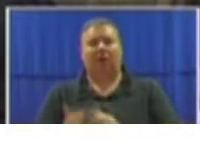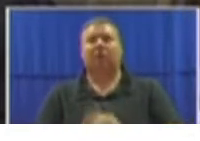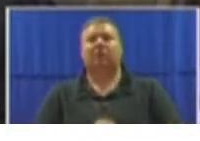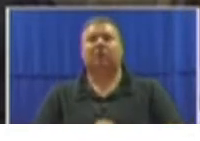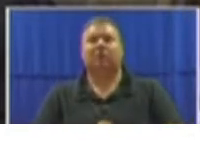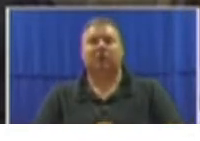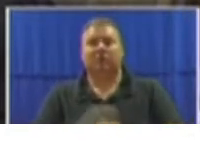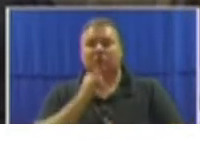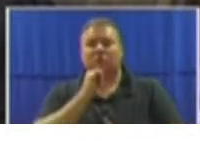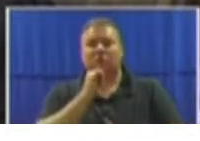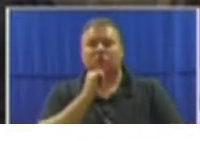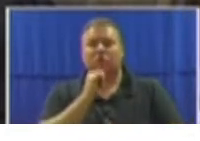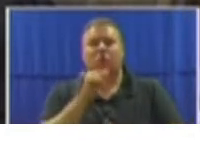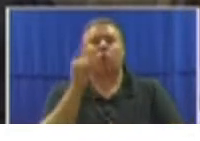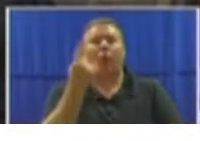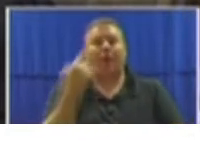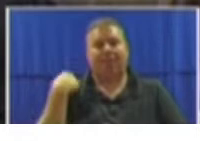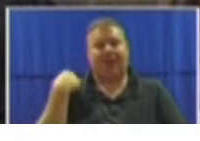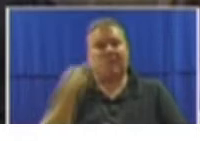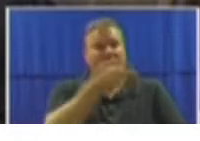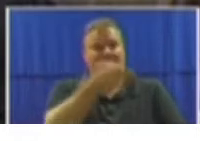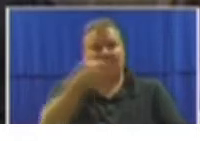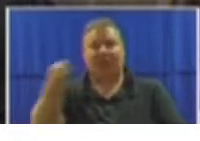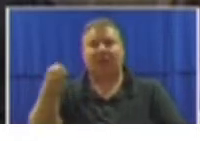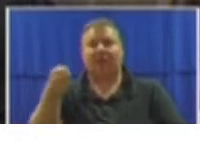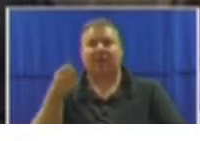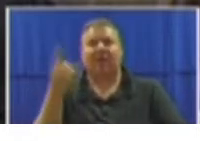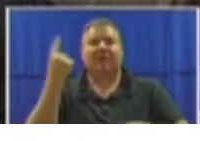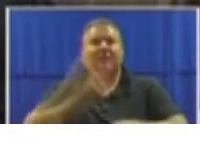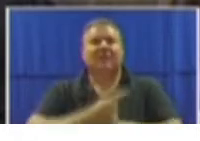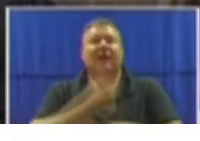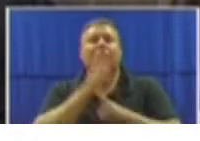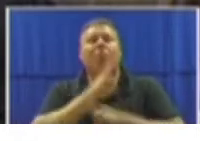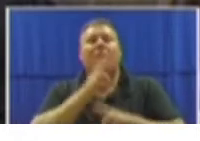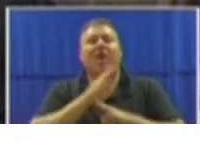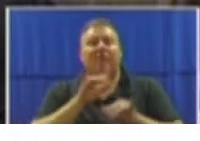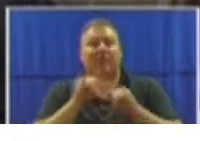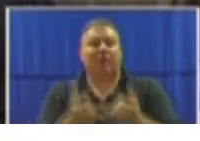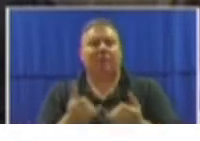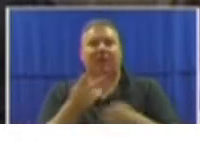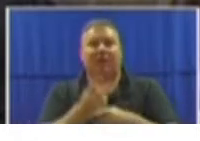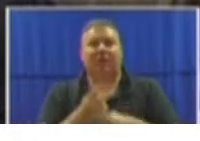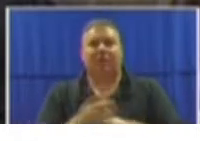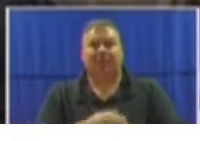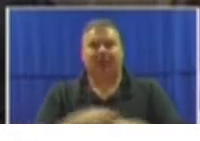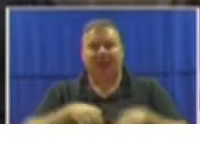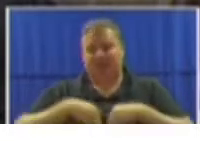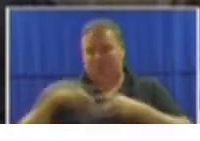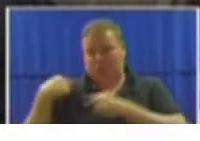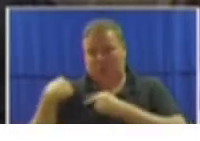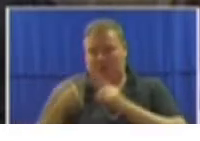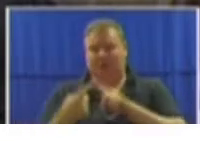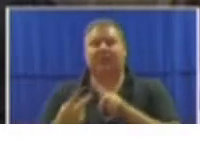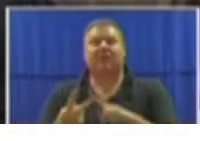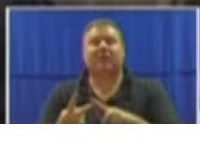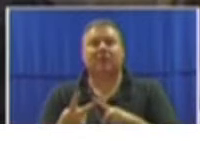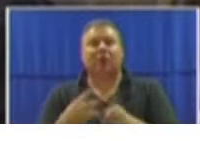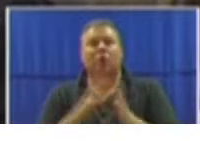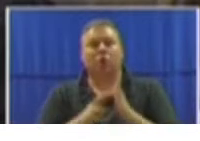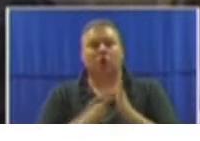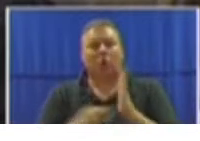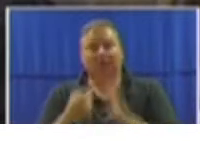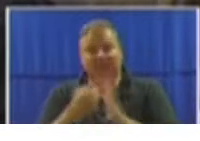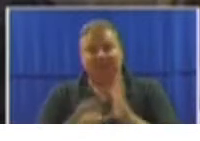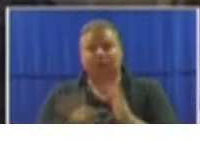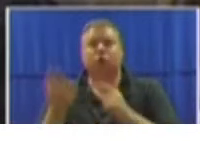Not one of those ministers would last a day in the private sector, where accountability and